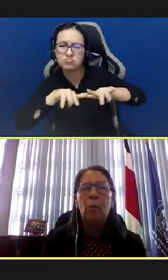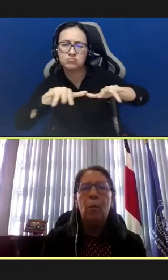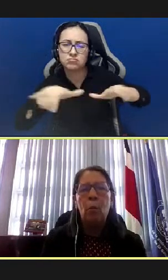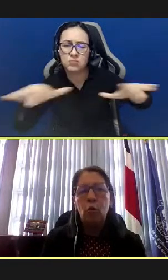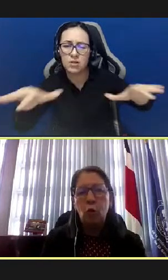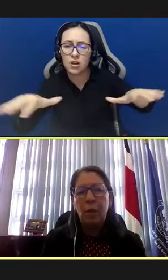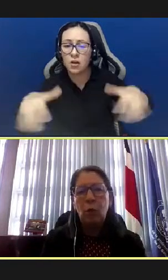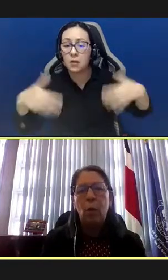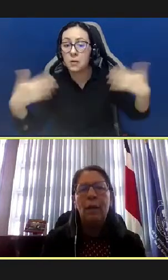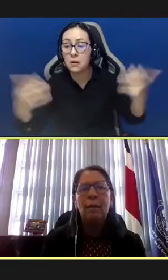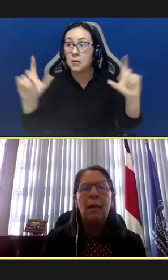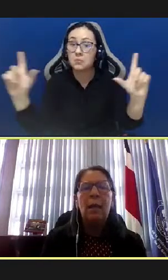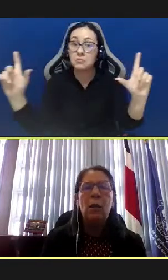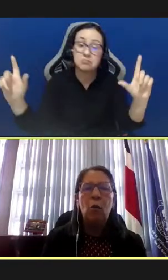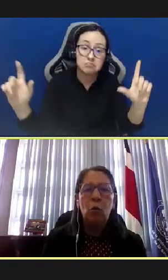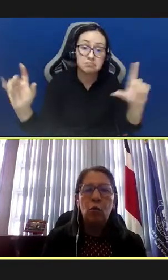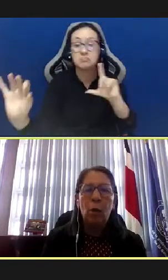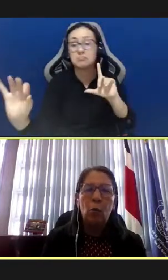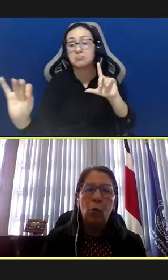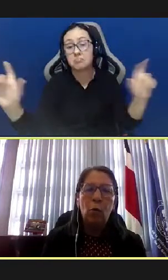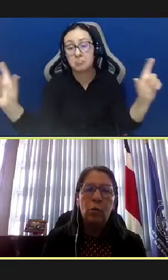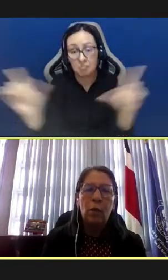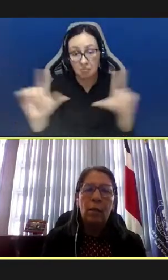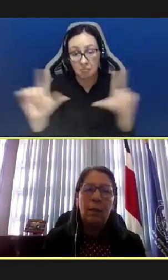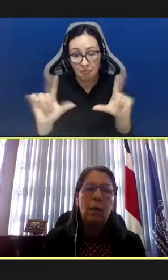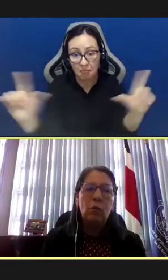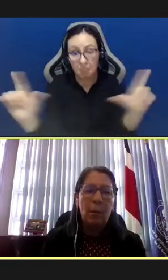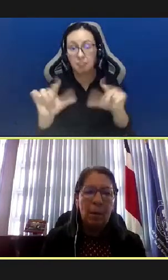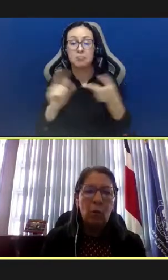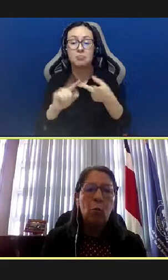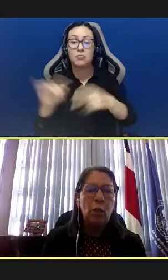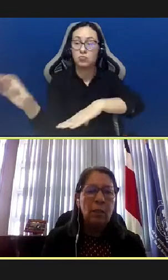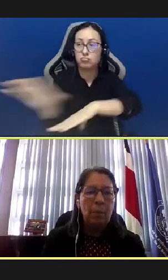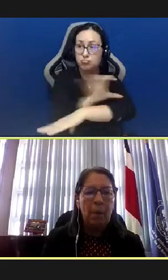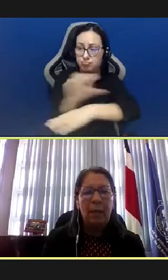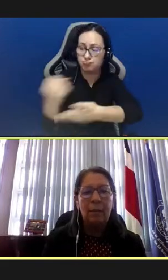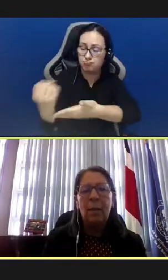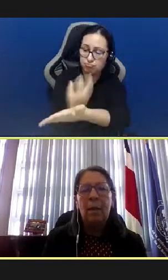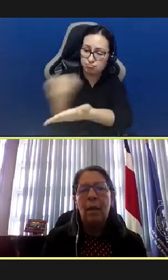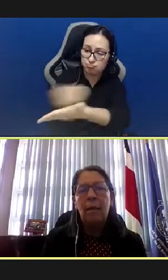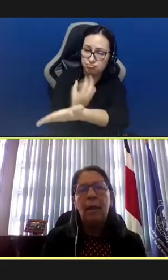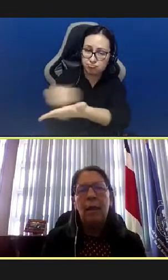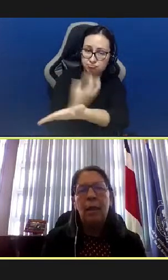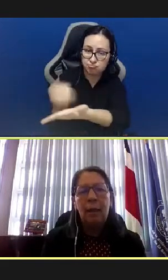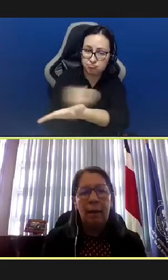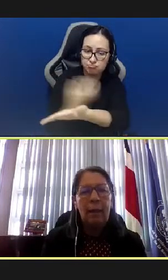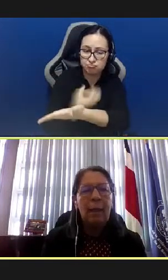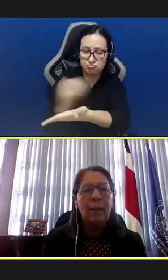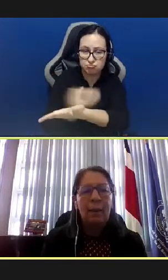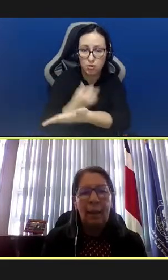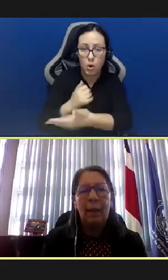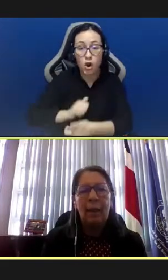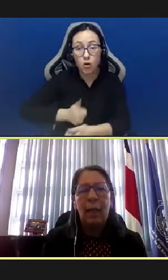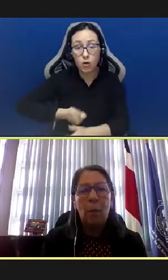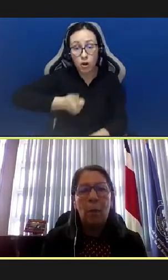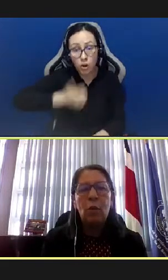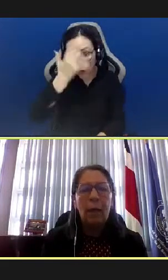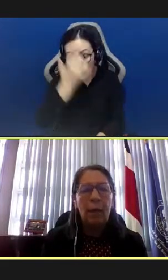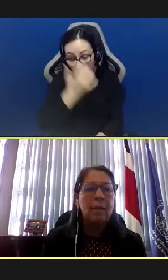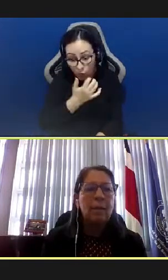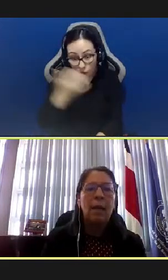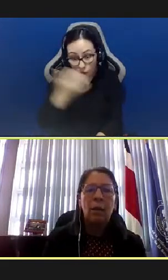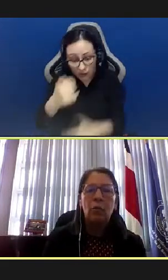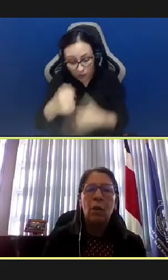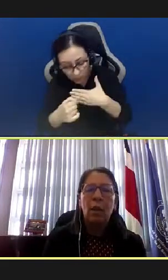awareness raising campaigns, and official statements and releases. We also updated and developed